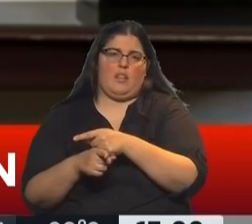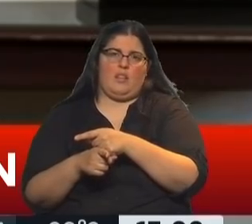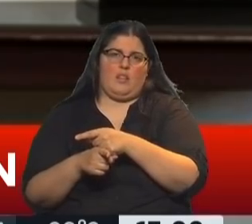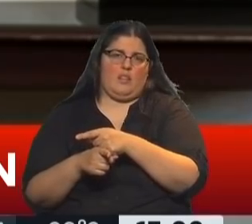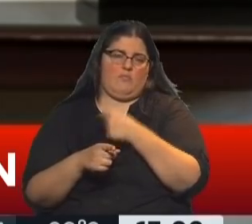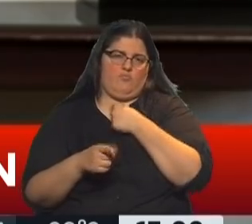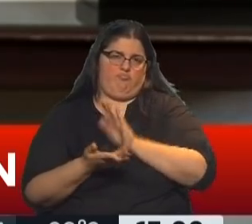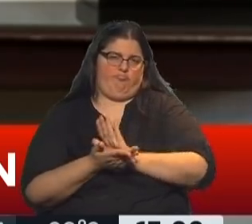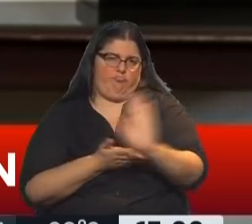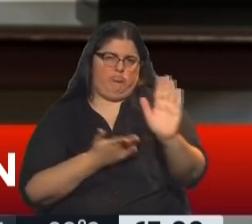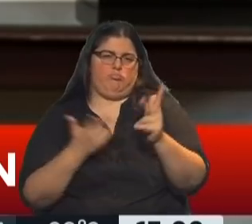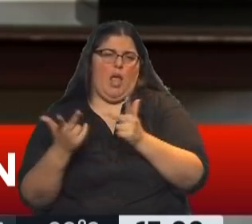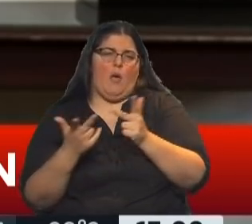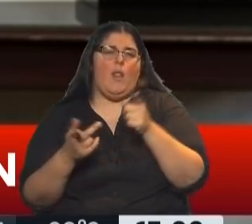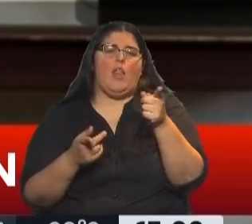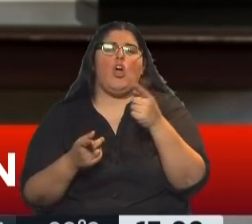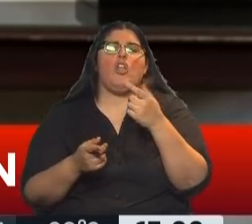they refused to talk to Ashraf Ghani.